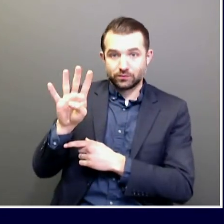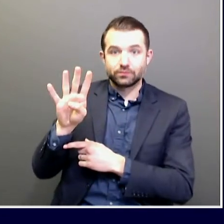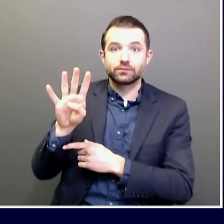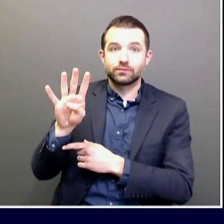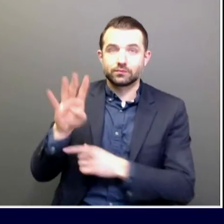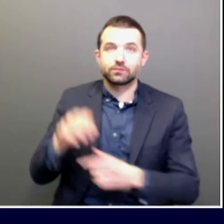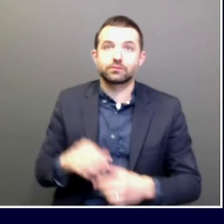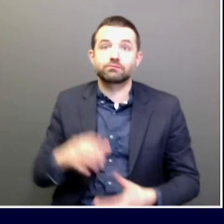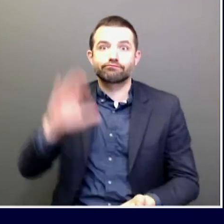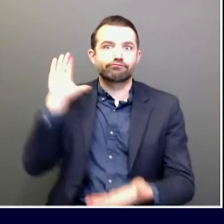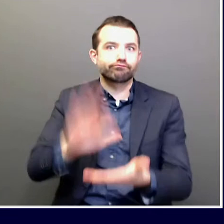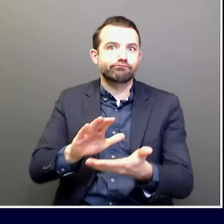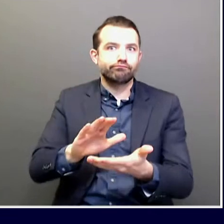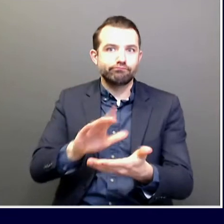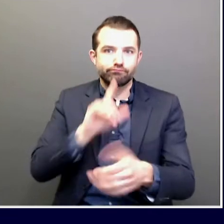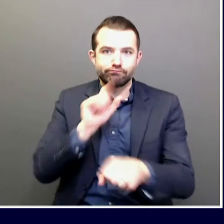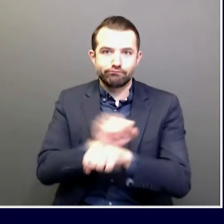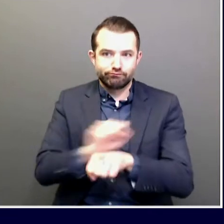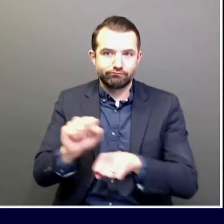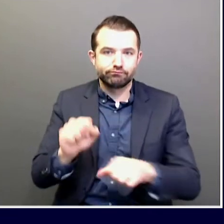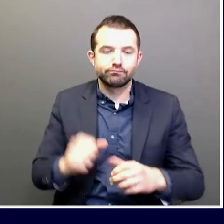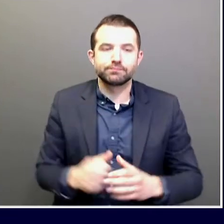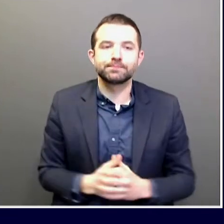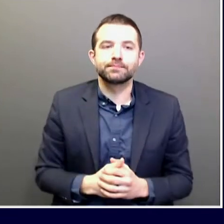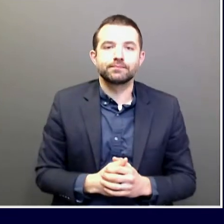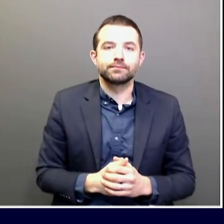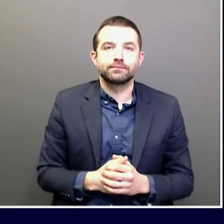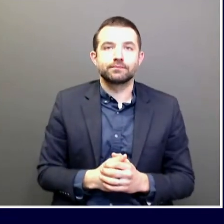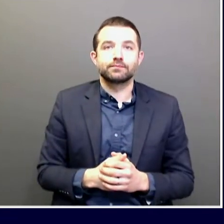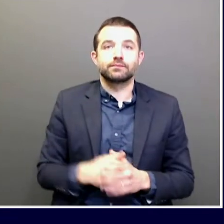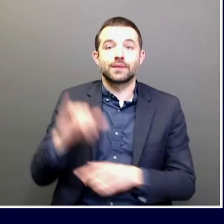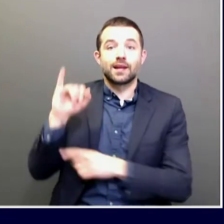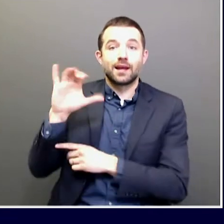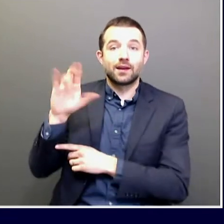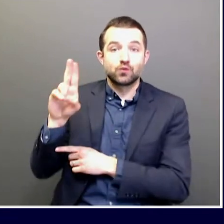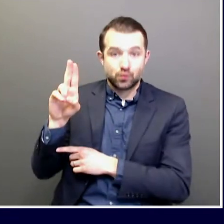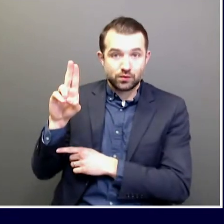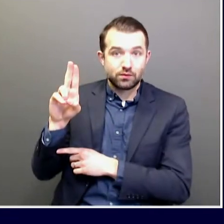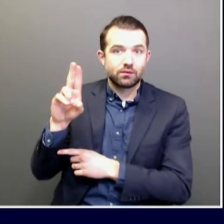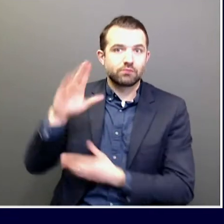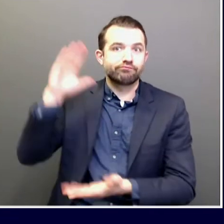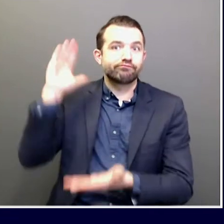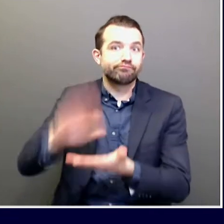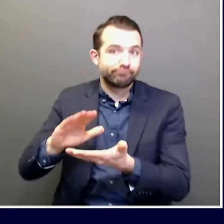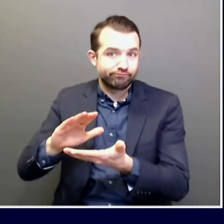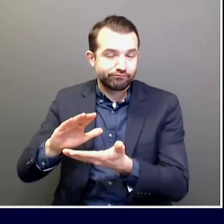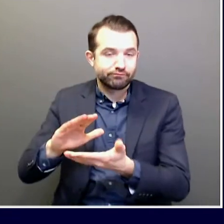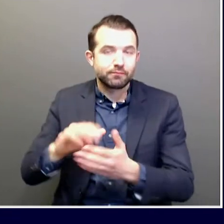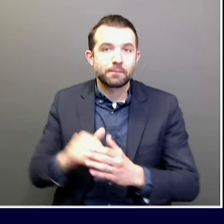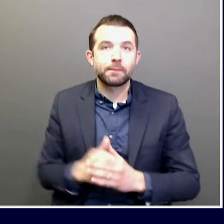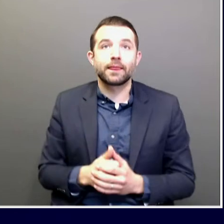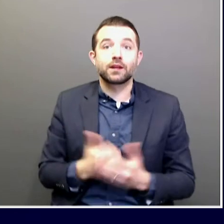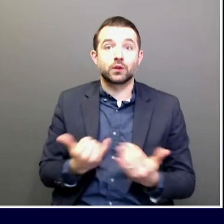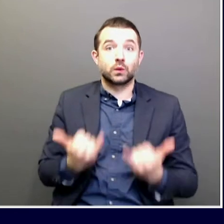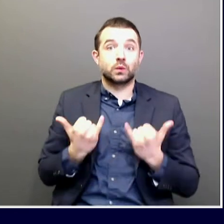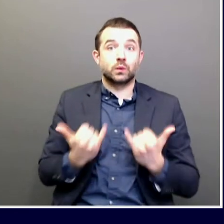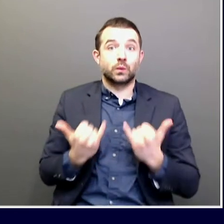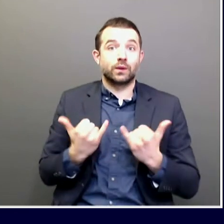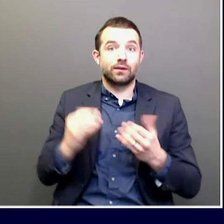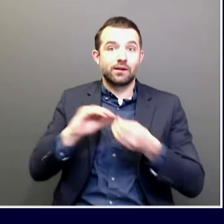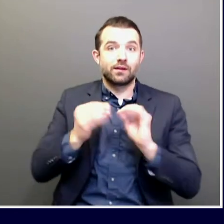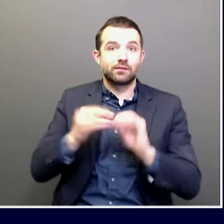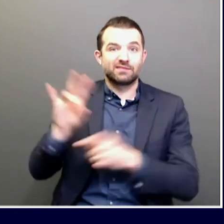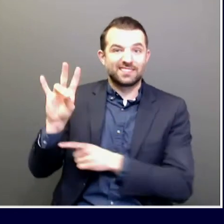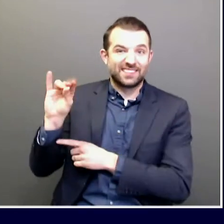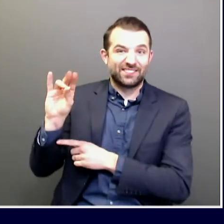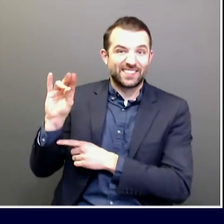For non-ICU patients, there are right now 234 patients, whereas 2 weeks ago, that number stood